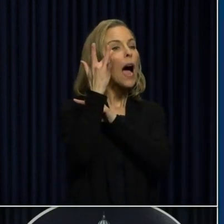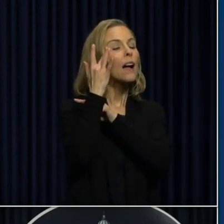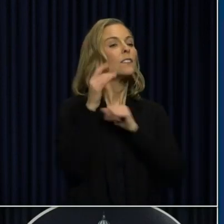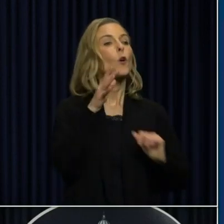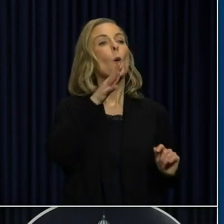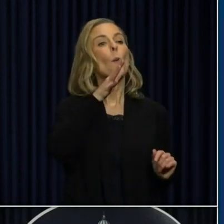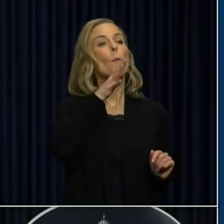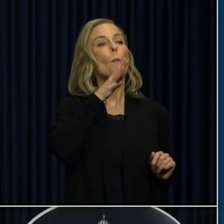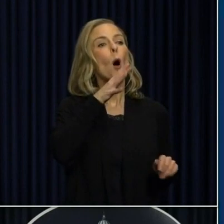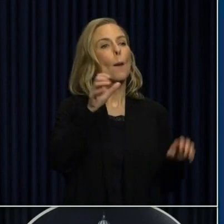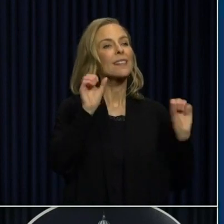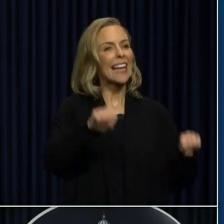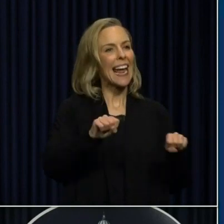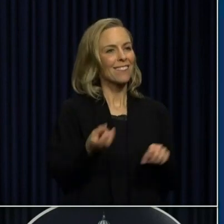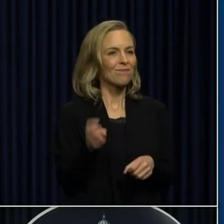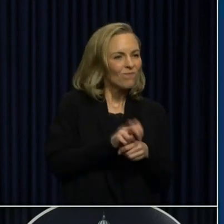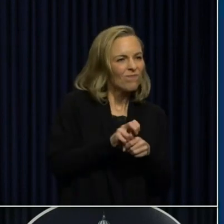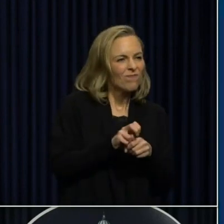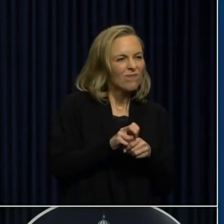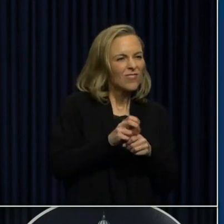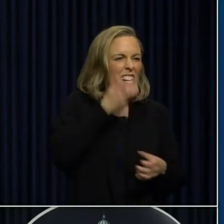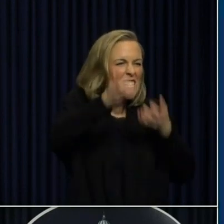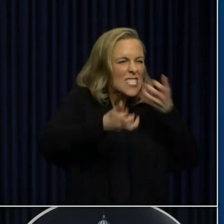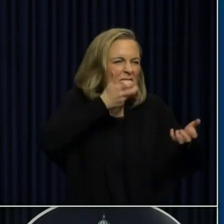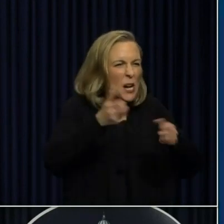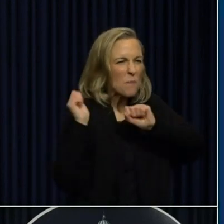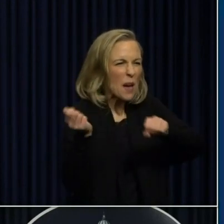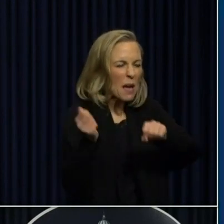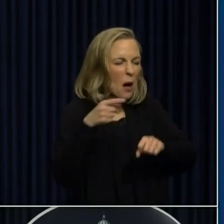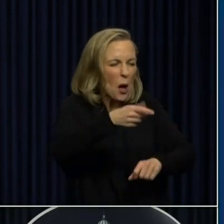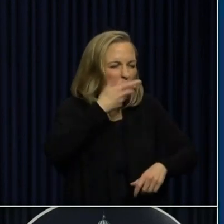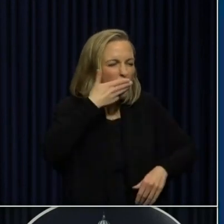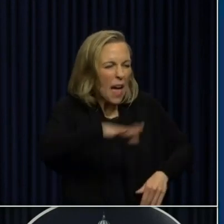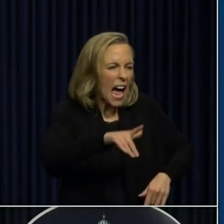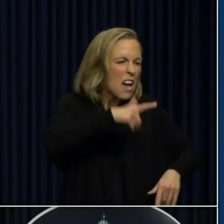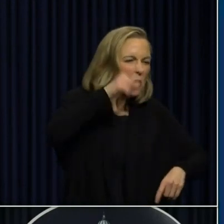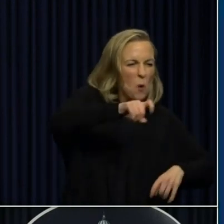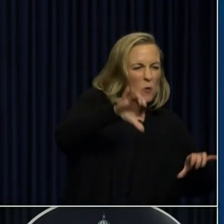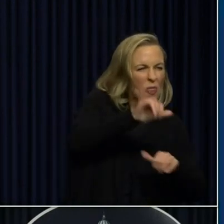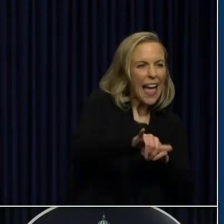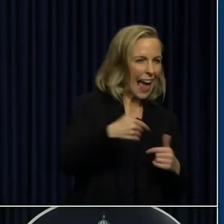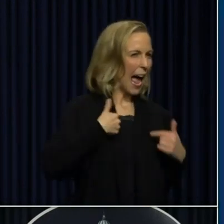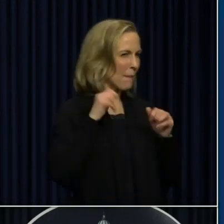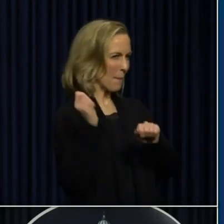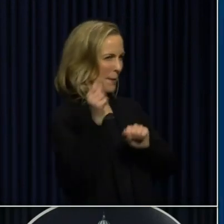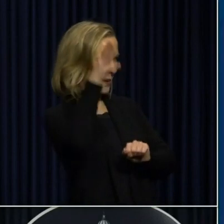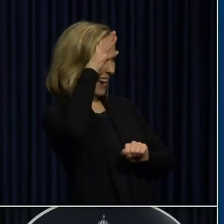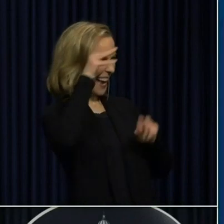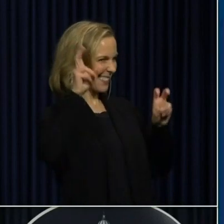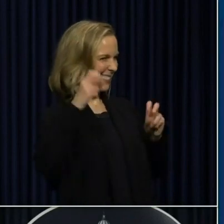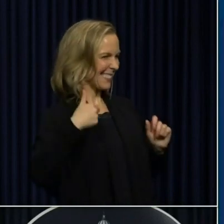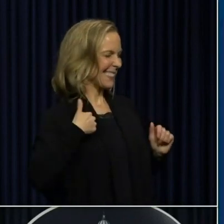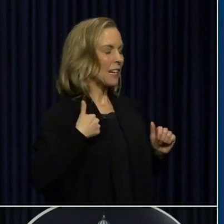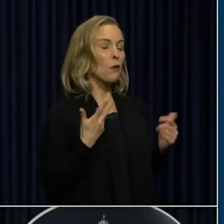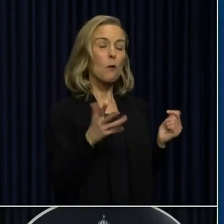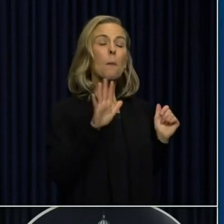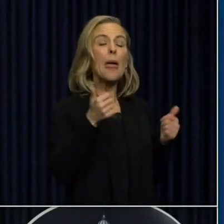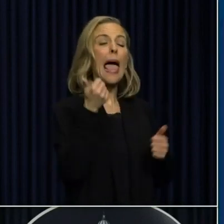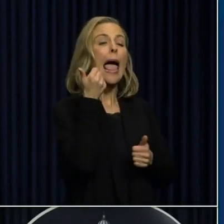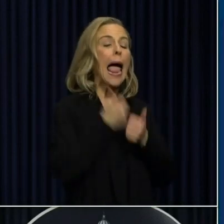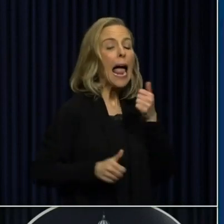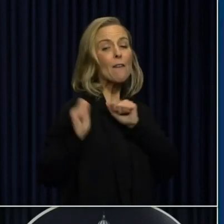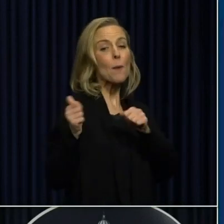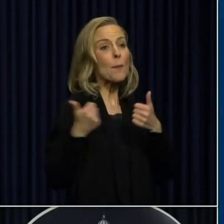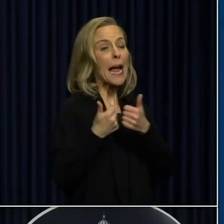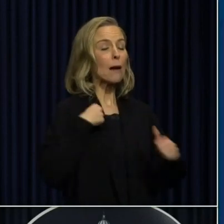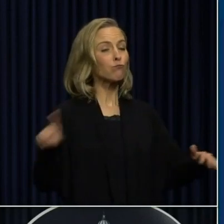start yelling about bad calls again. I'm a baseball dad. I've been there. I admit I worried about losing votes at every baseball game I was